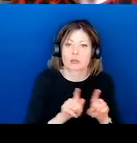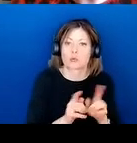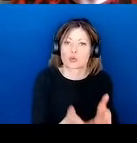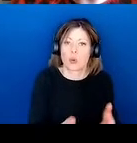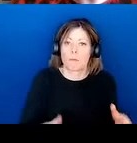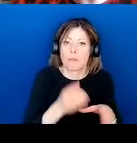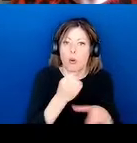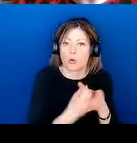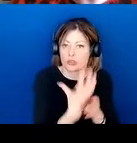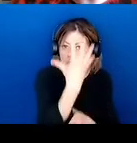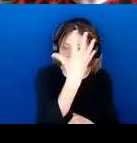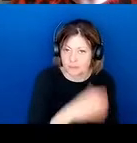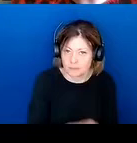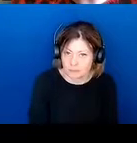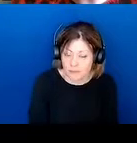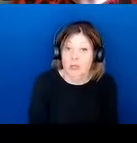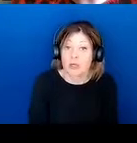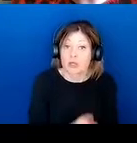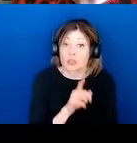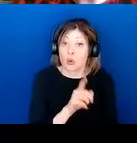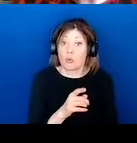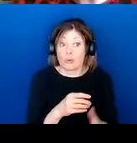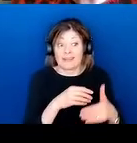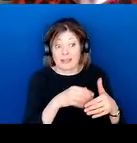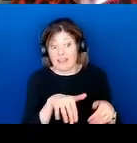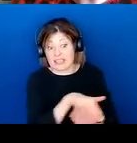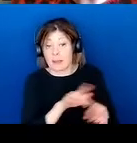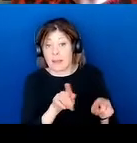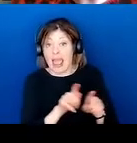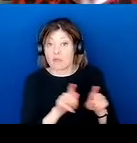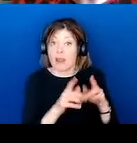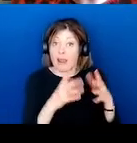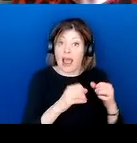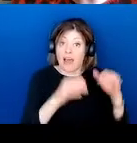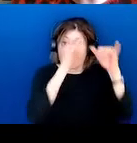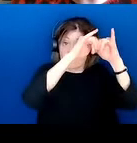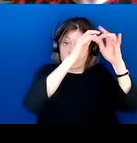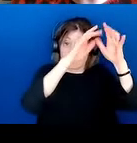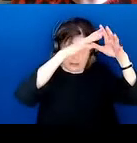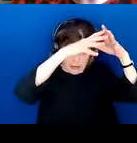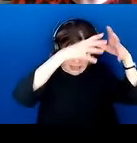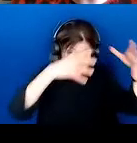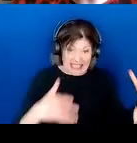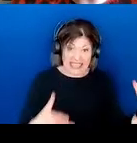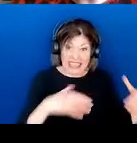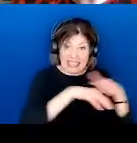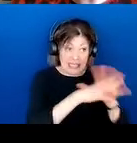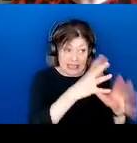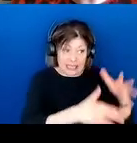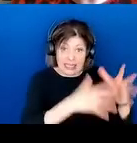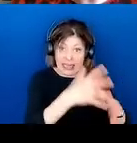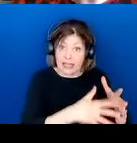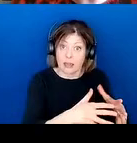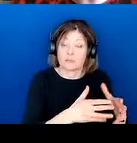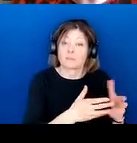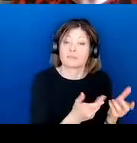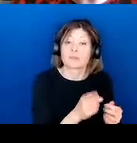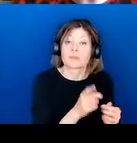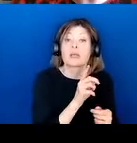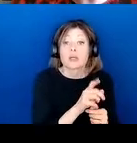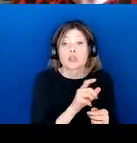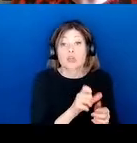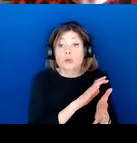in kilns located here. Hamilton used these bricks in his constructions, but it never took off as